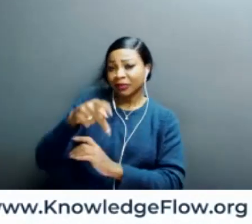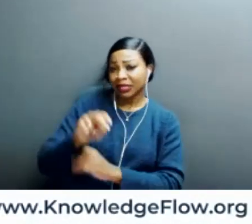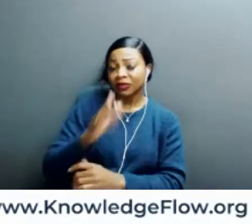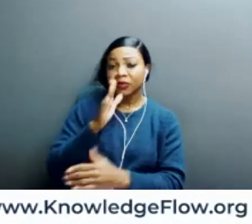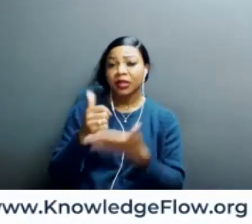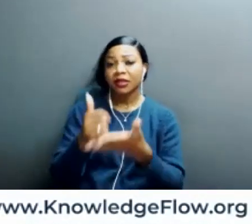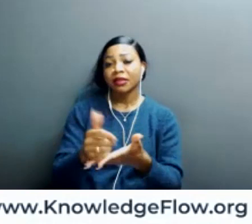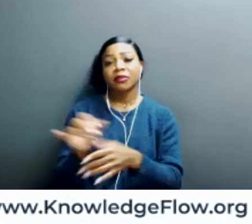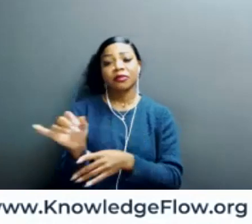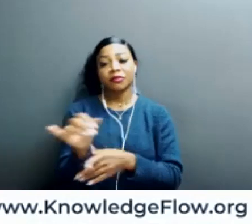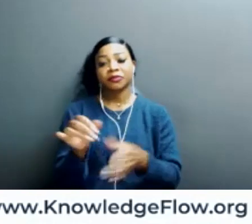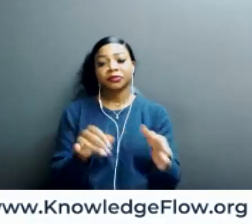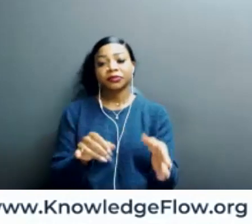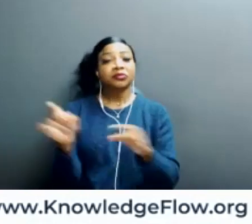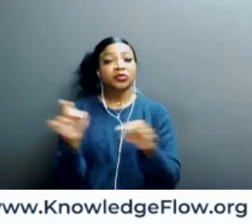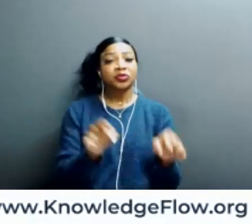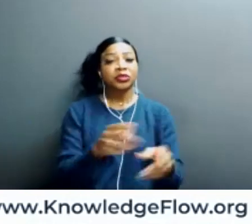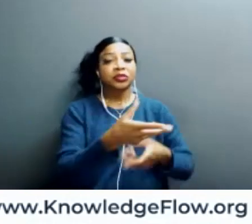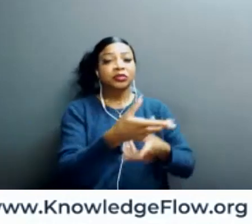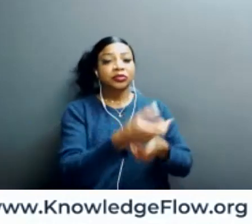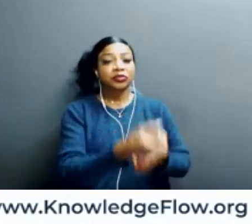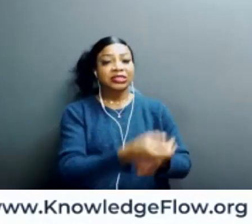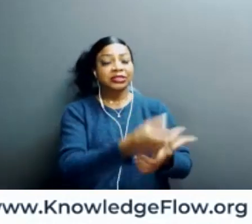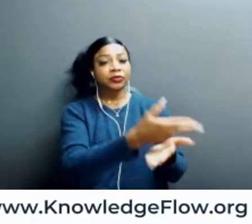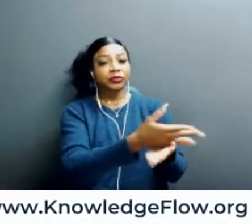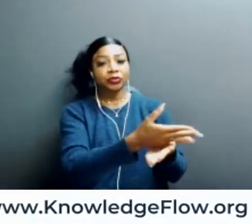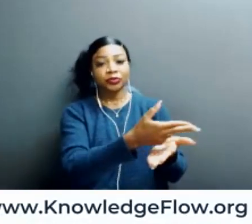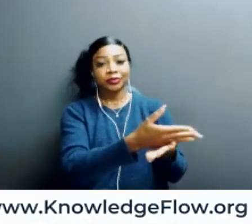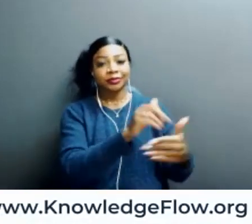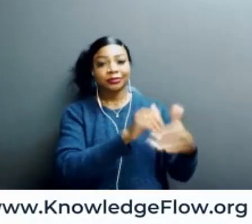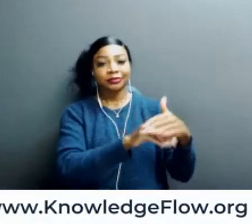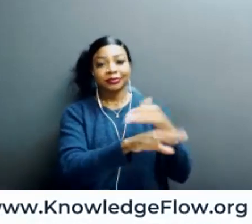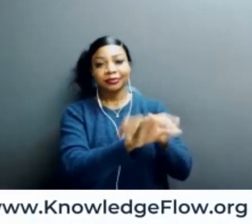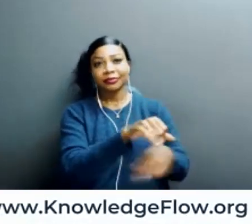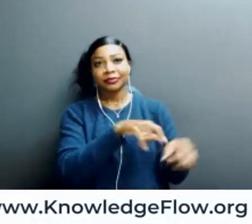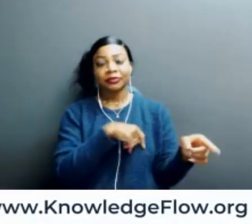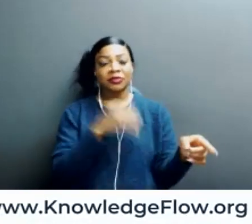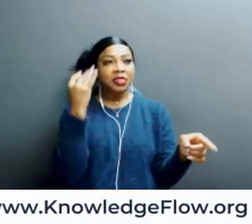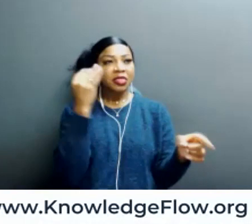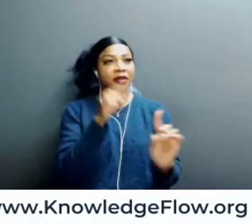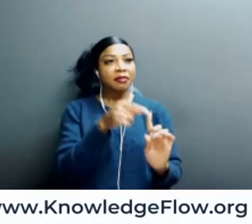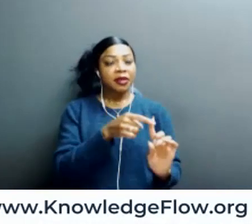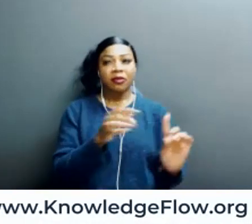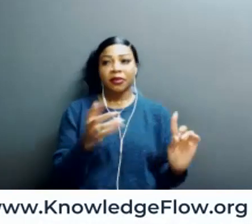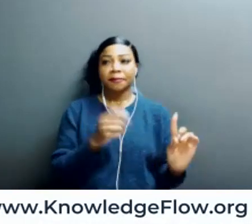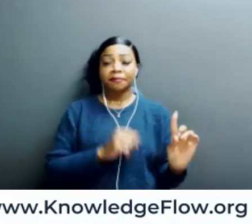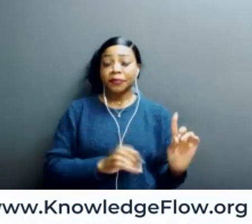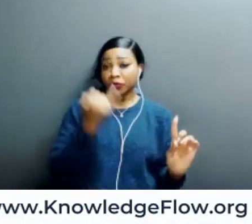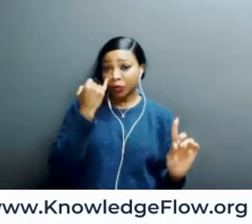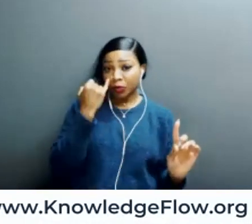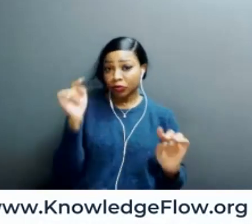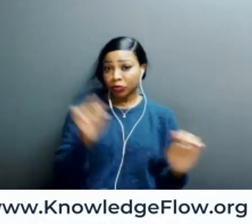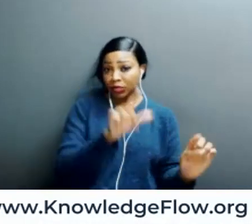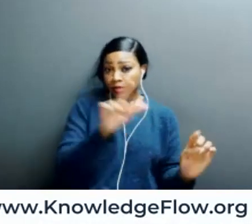that um but also you know going to some trusted sources so um thinking about a similarly like if you're in the library but